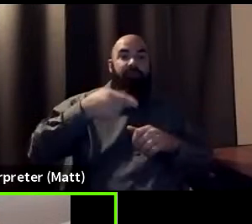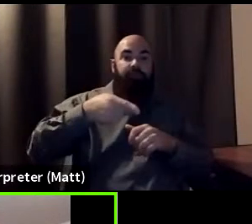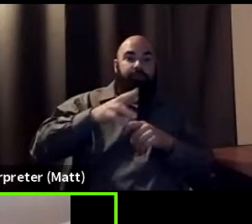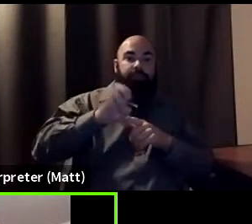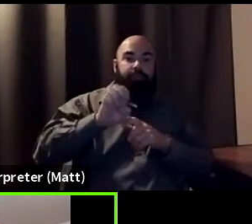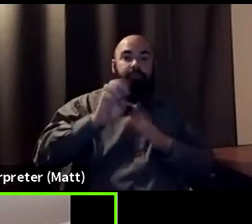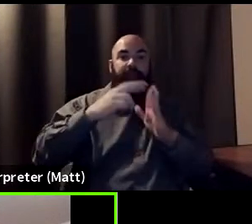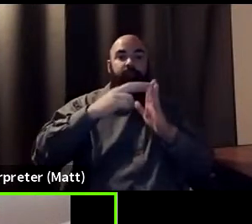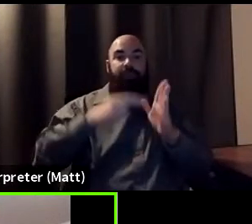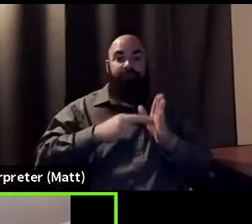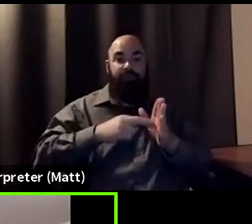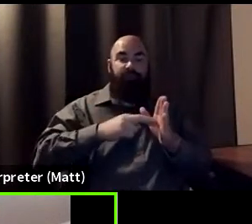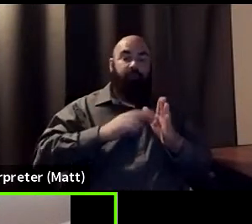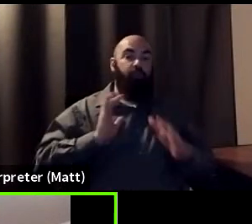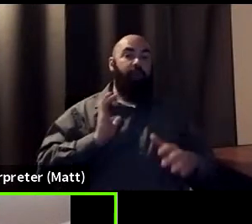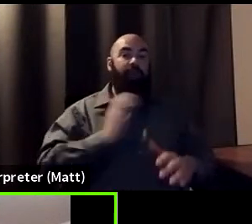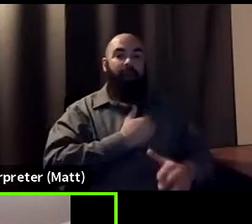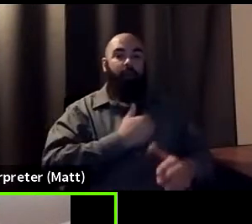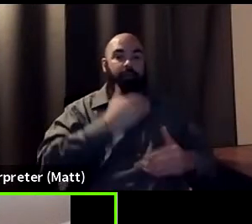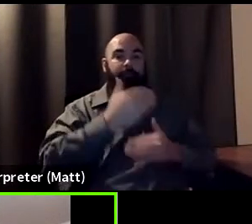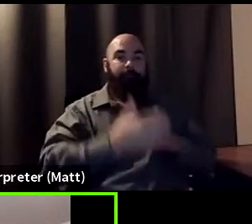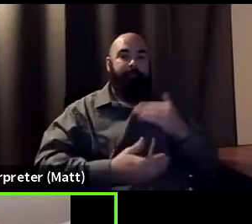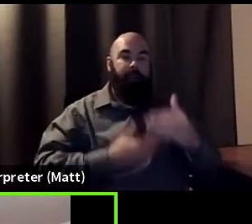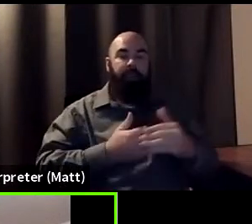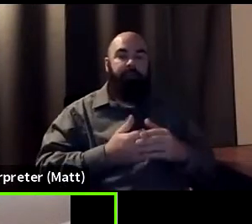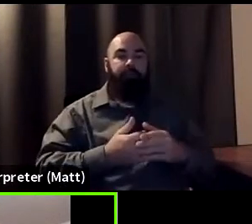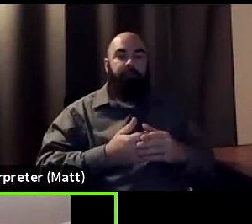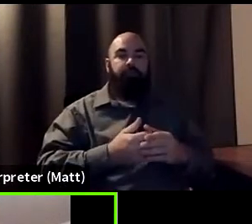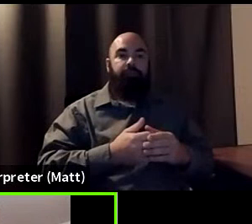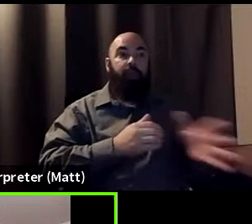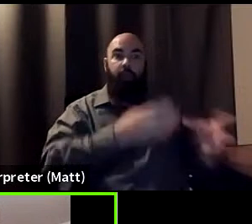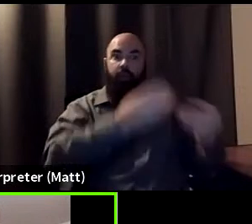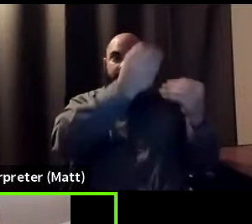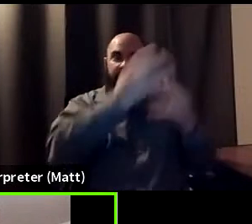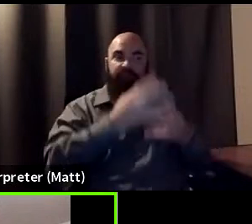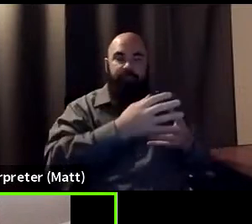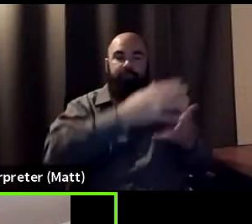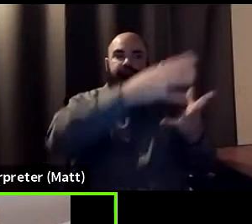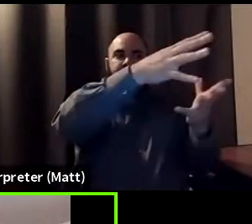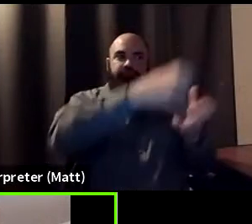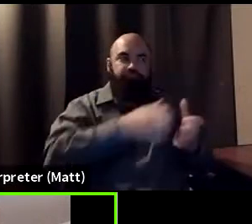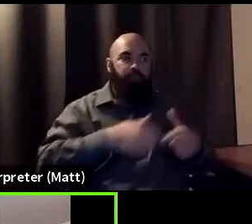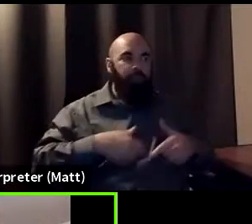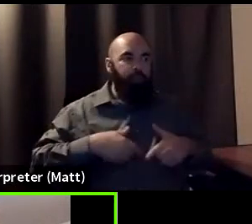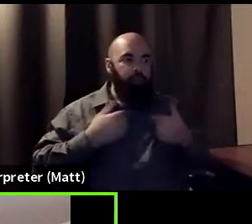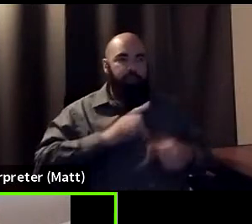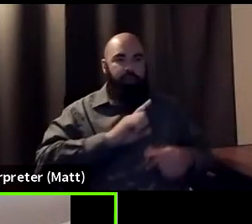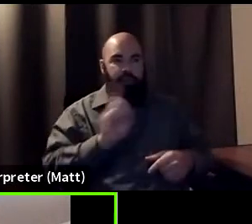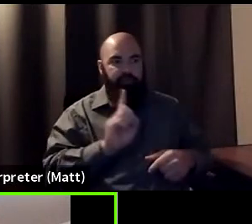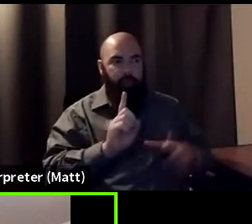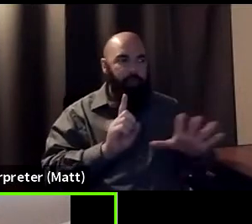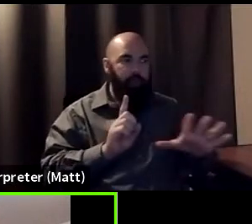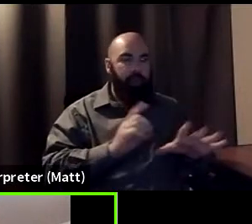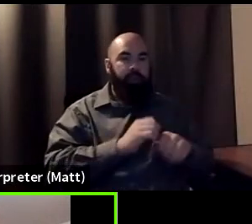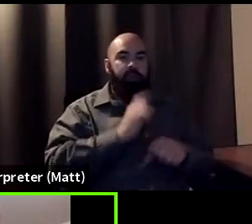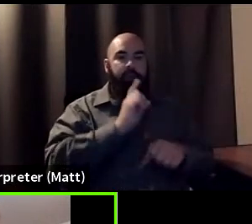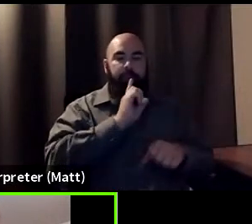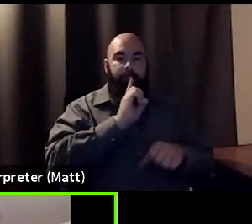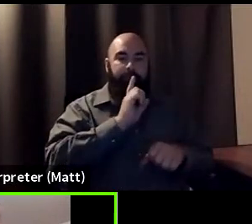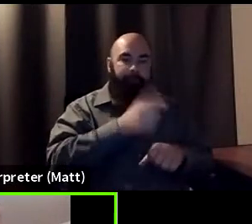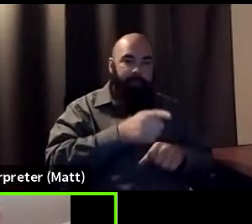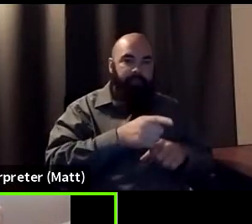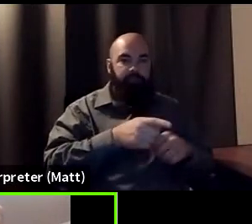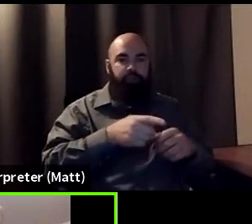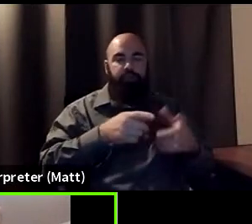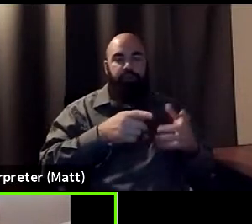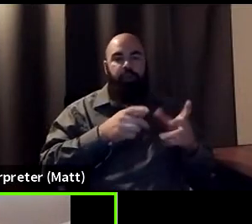our process, we can now pull down information about where they live, and we try to direct our Pulaski and our